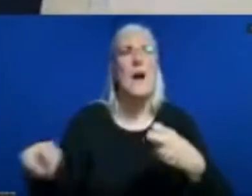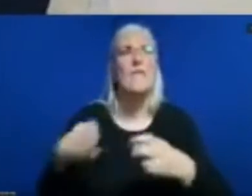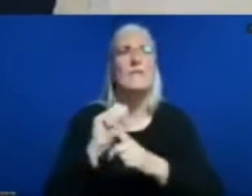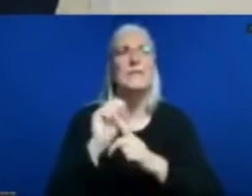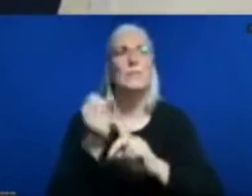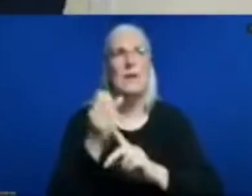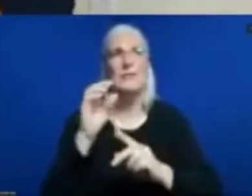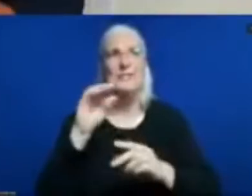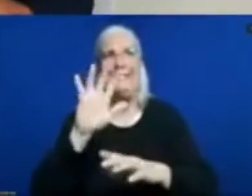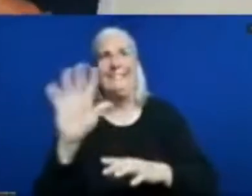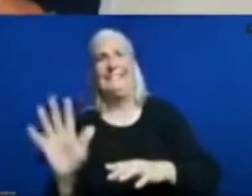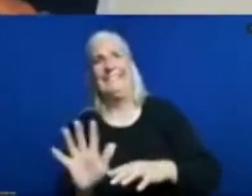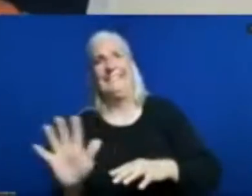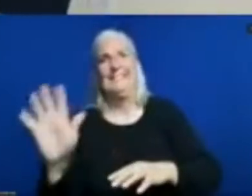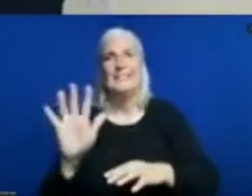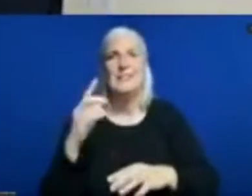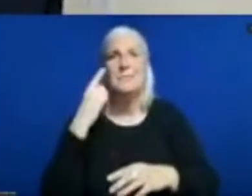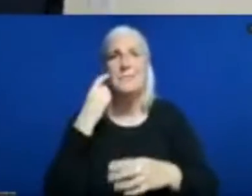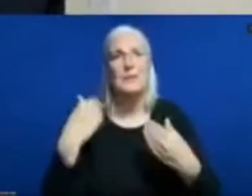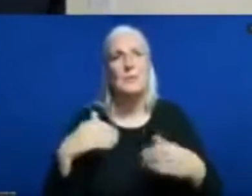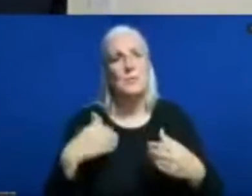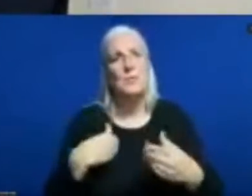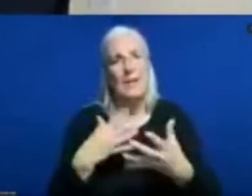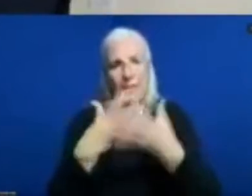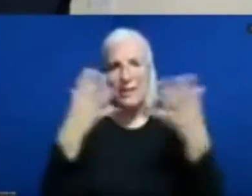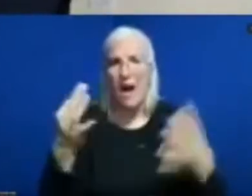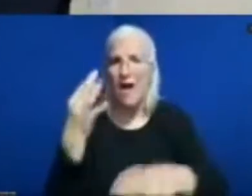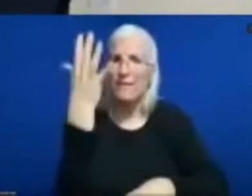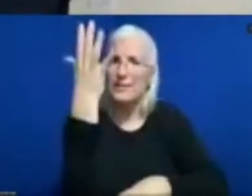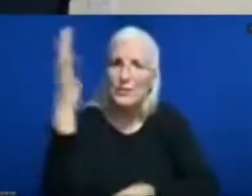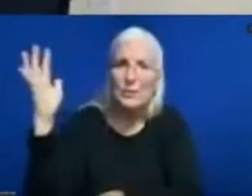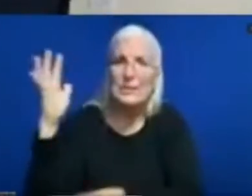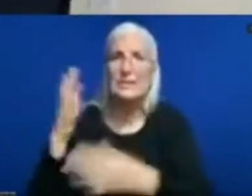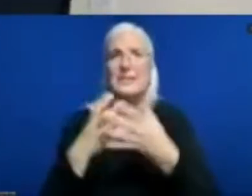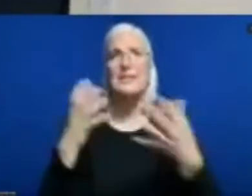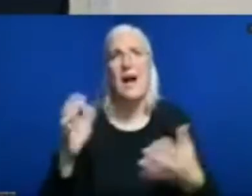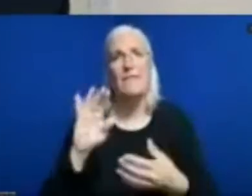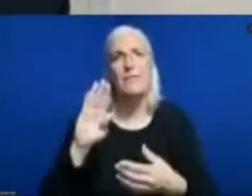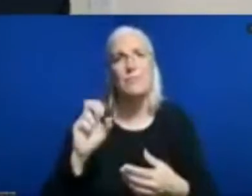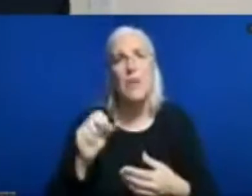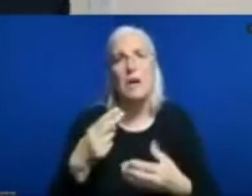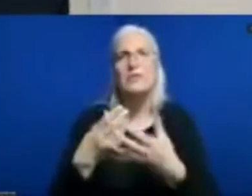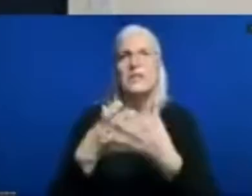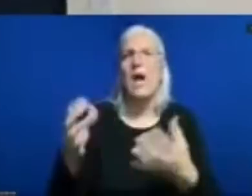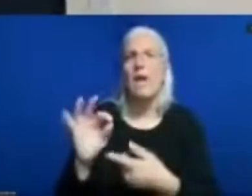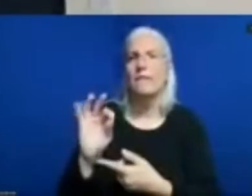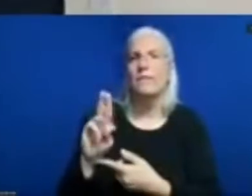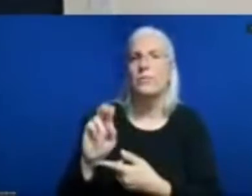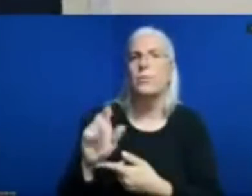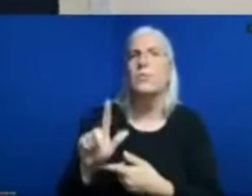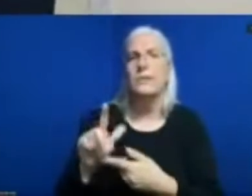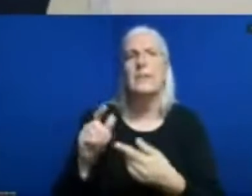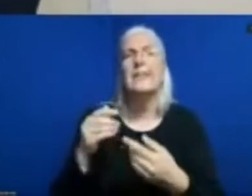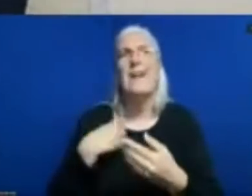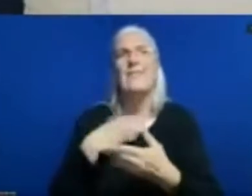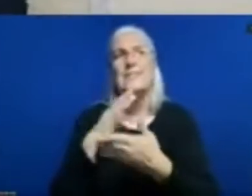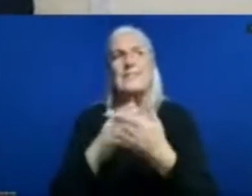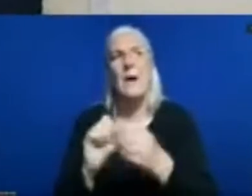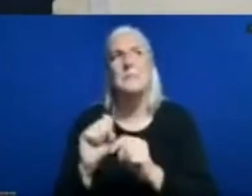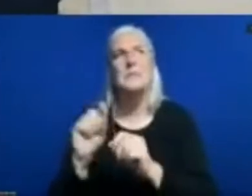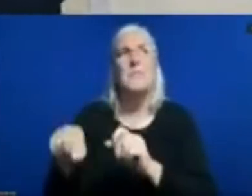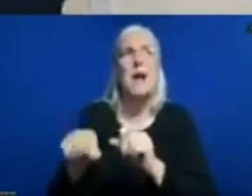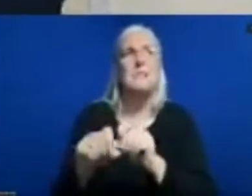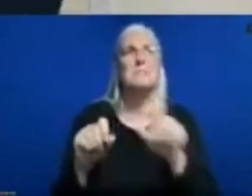good extinguishment and mop-up, we are still getting those little breakouts here and there. And then back down to uniform,